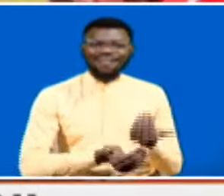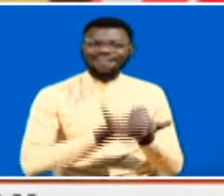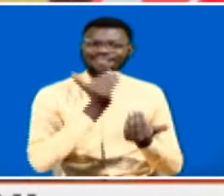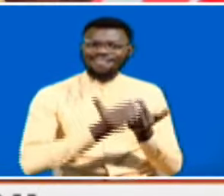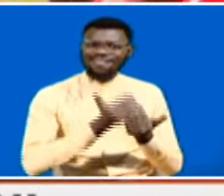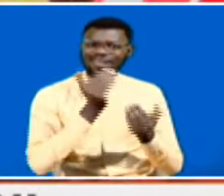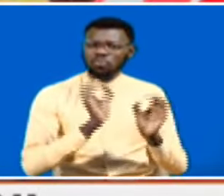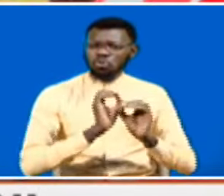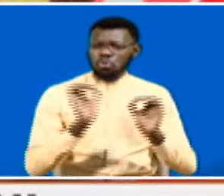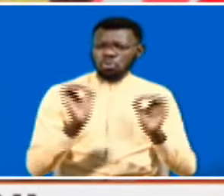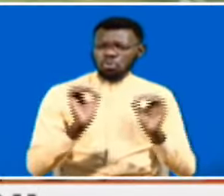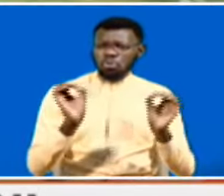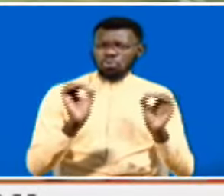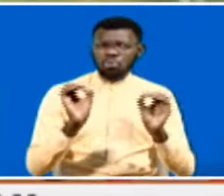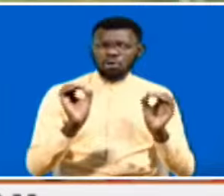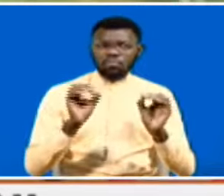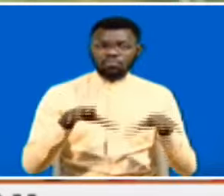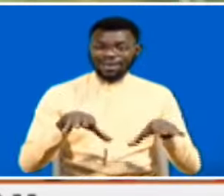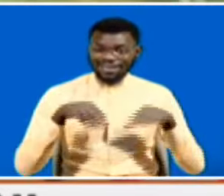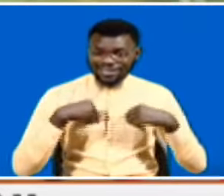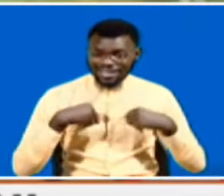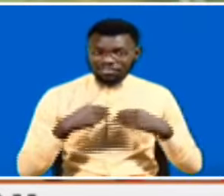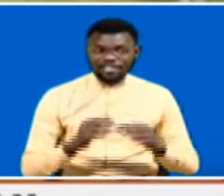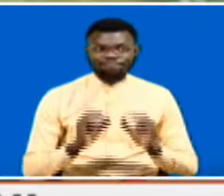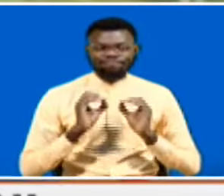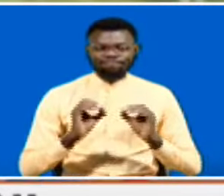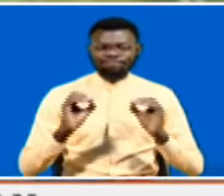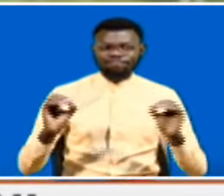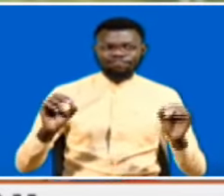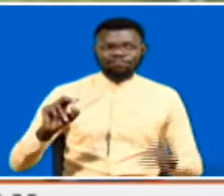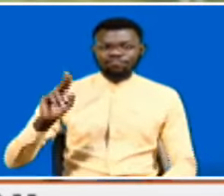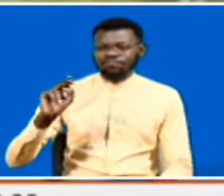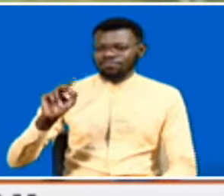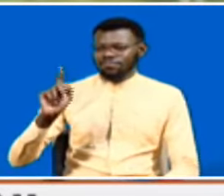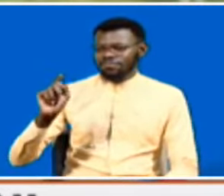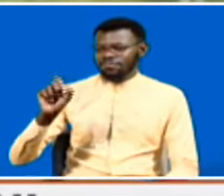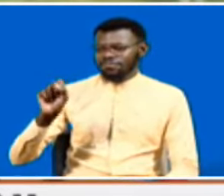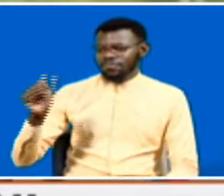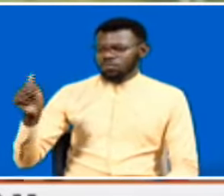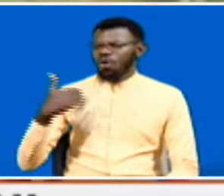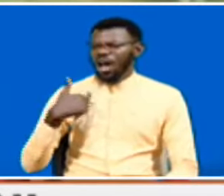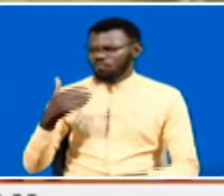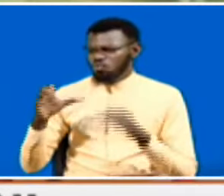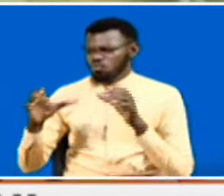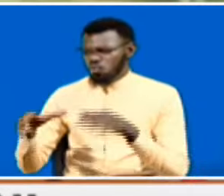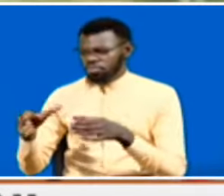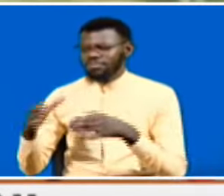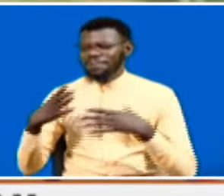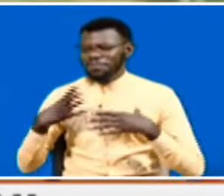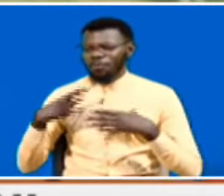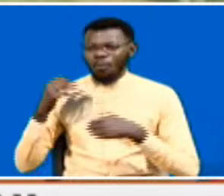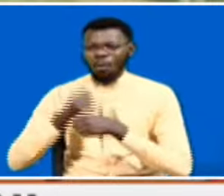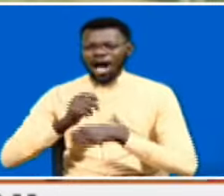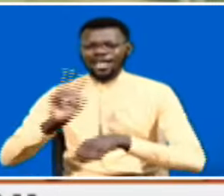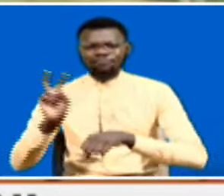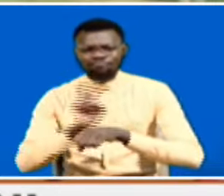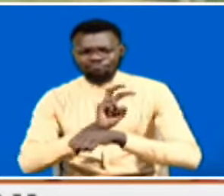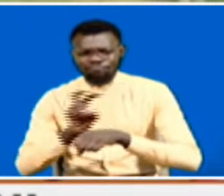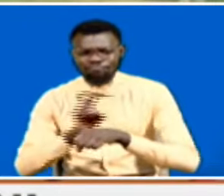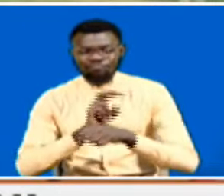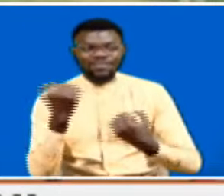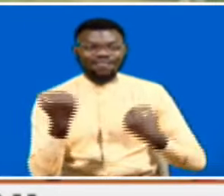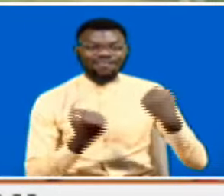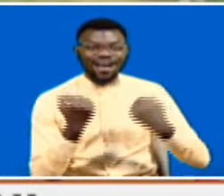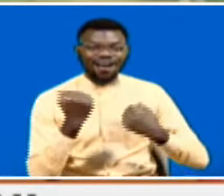kama dereva ama yule mtu mwingine. As NTSA, we have our motor vehicle inspectors here, and what they're actually doing